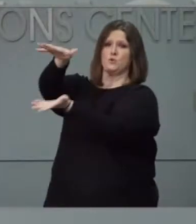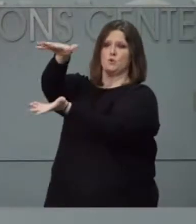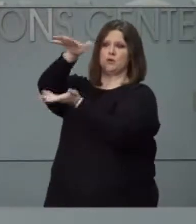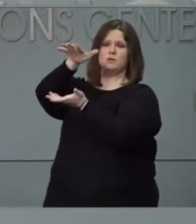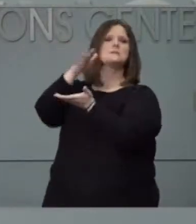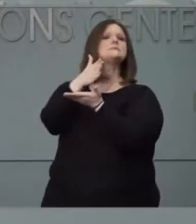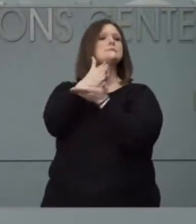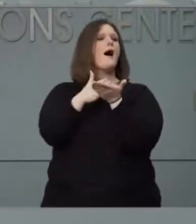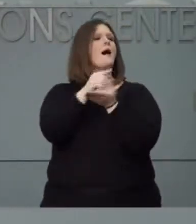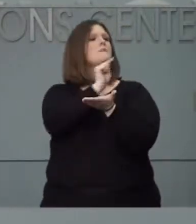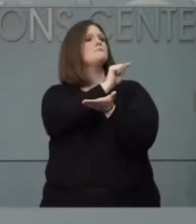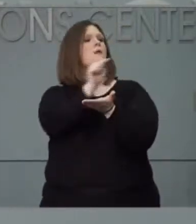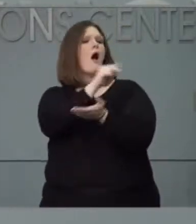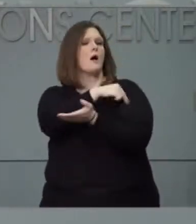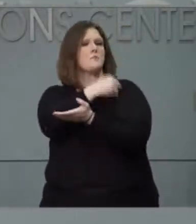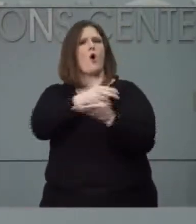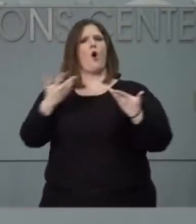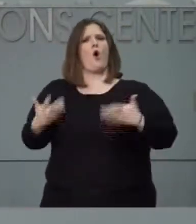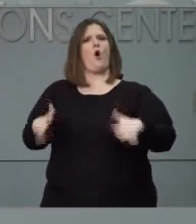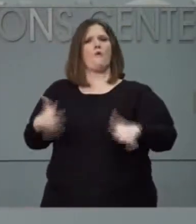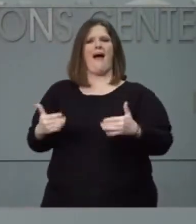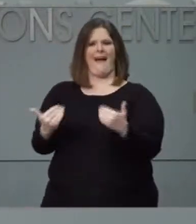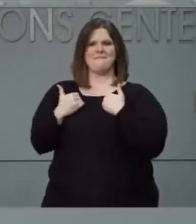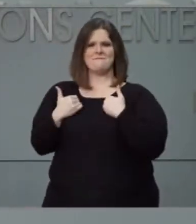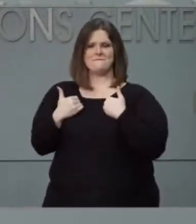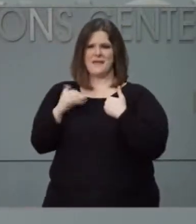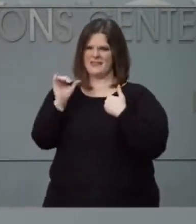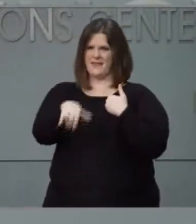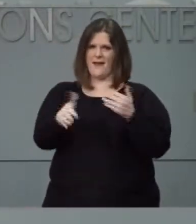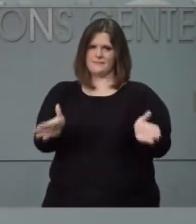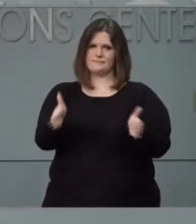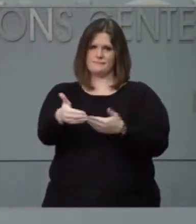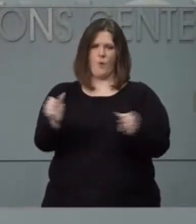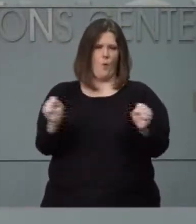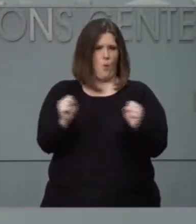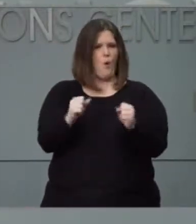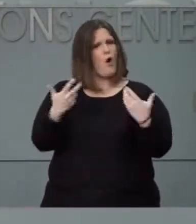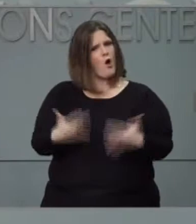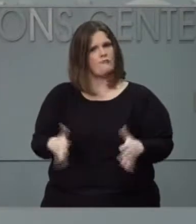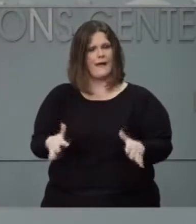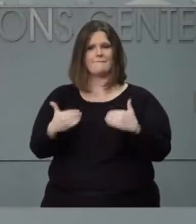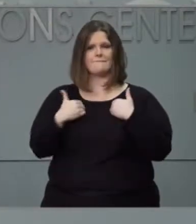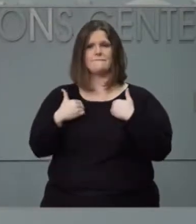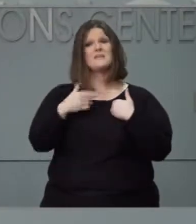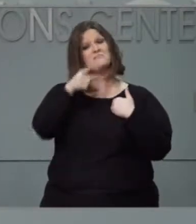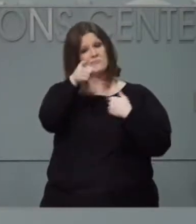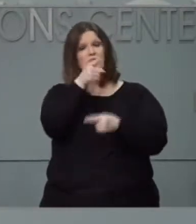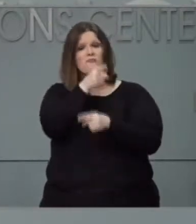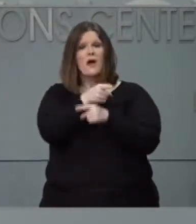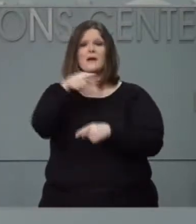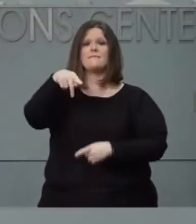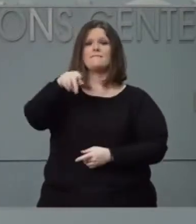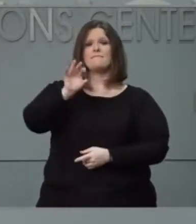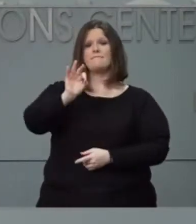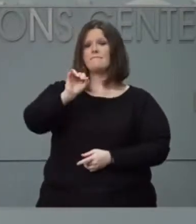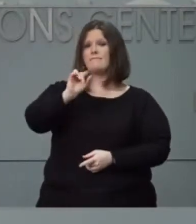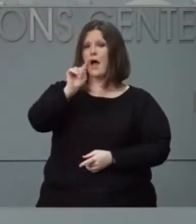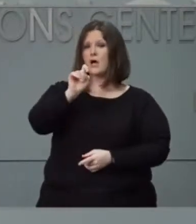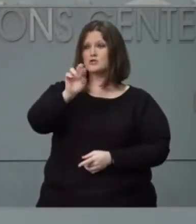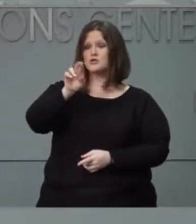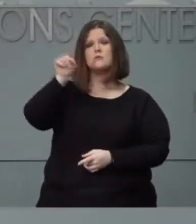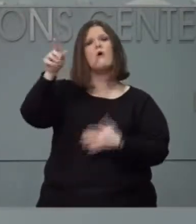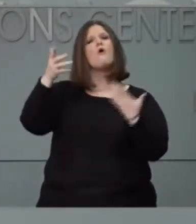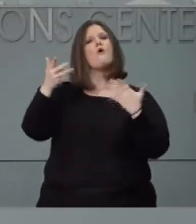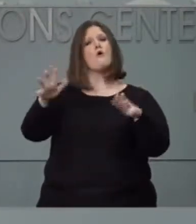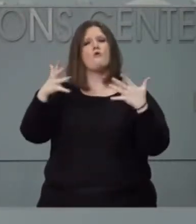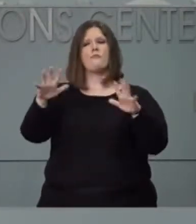for a longer period of time in ultra cold storage. But you're exactly right, is that the Pfizer company has